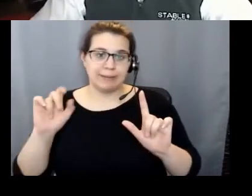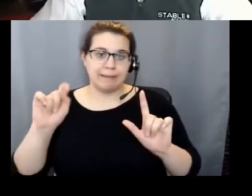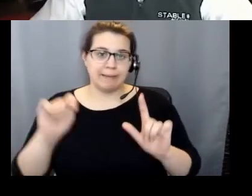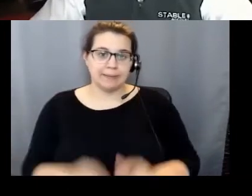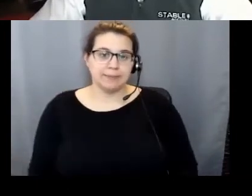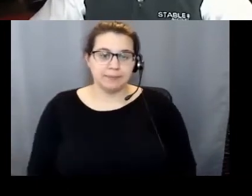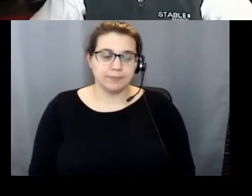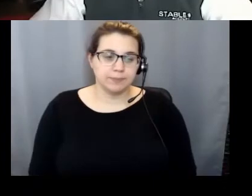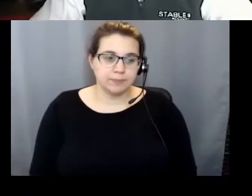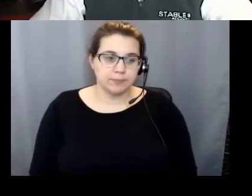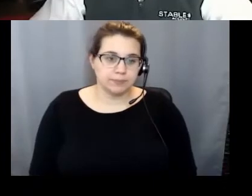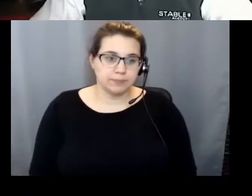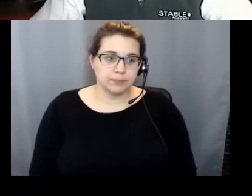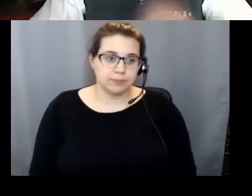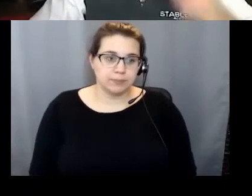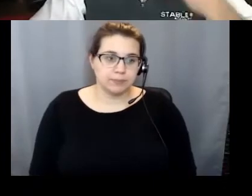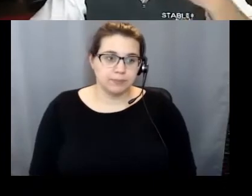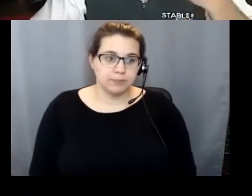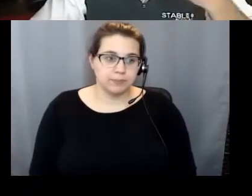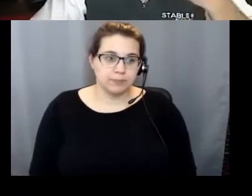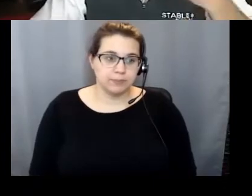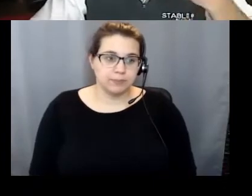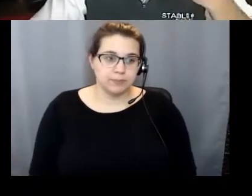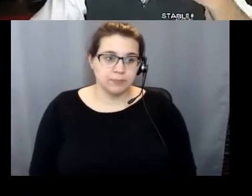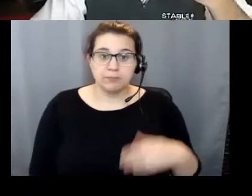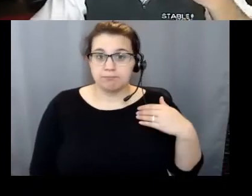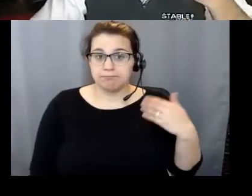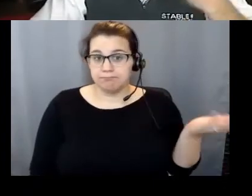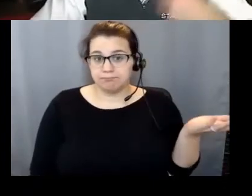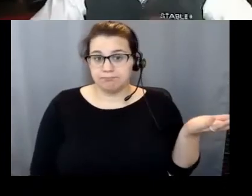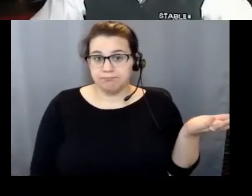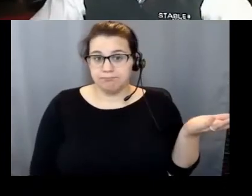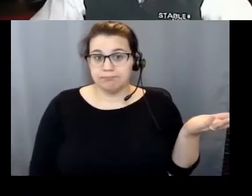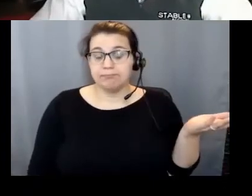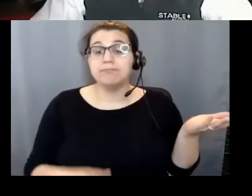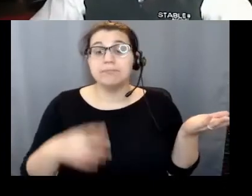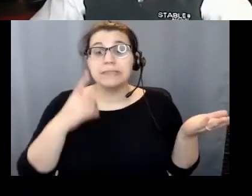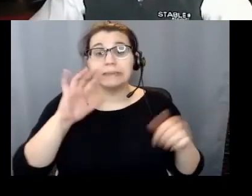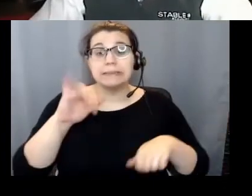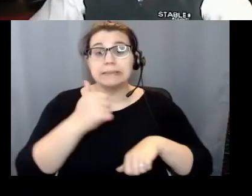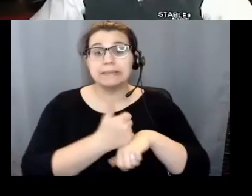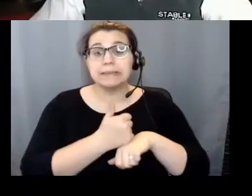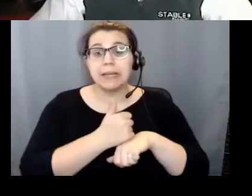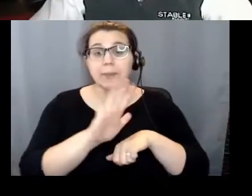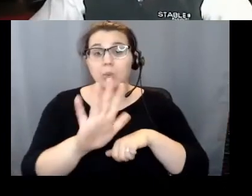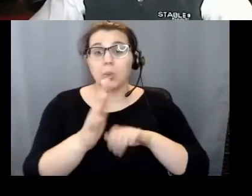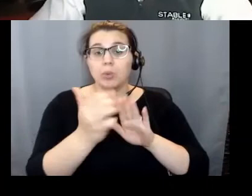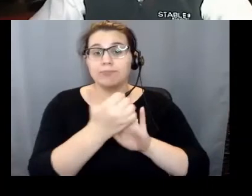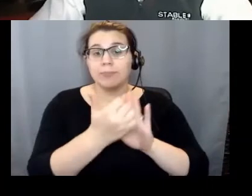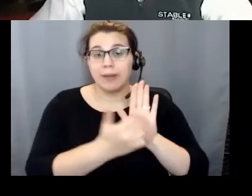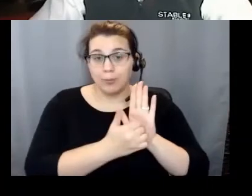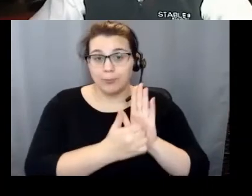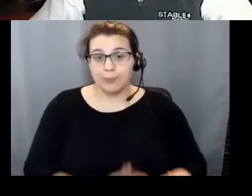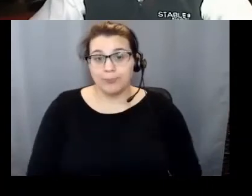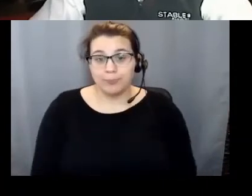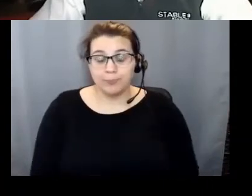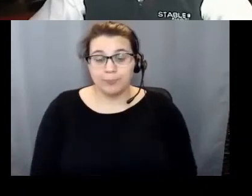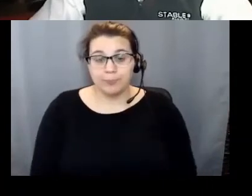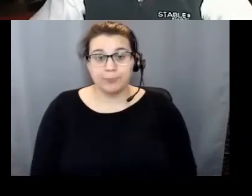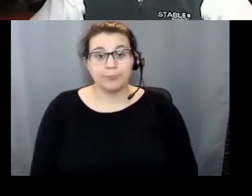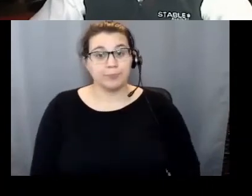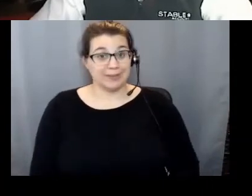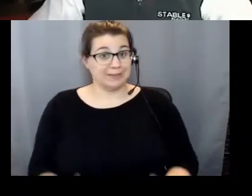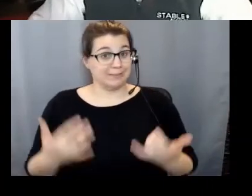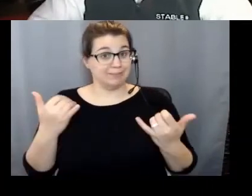screen. The next screen is up your login. The system that we use